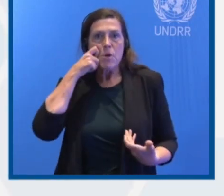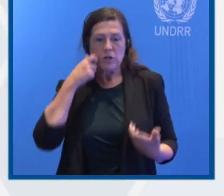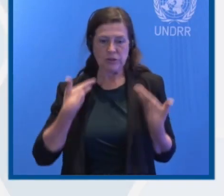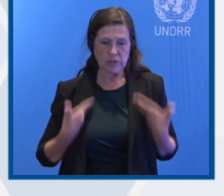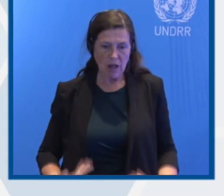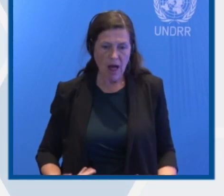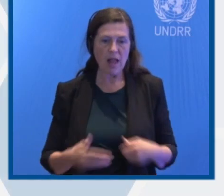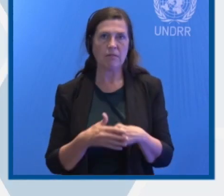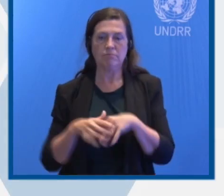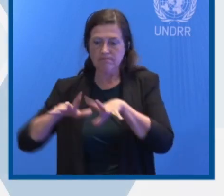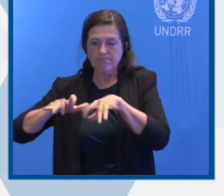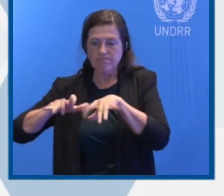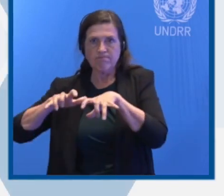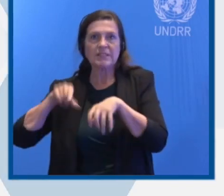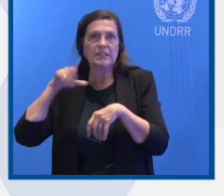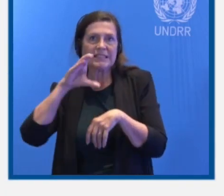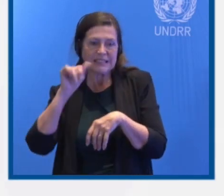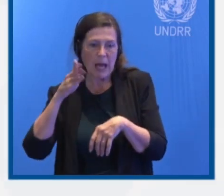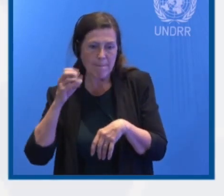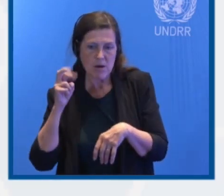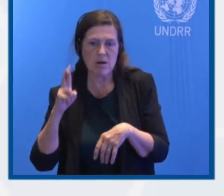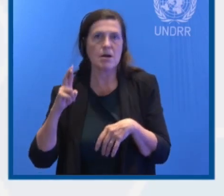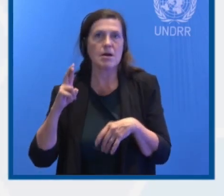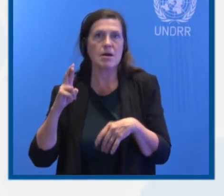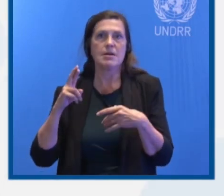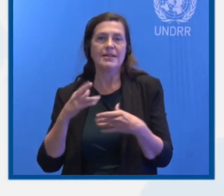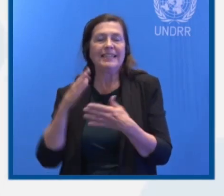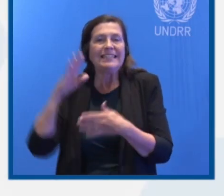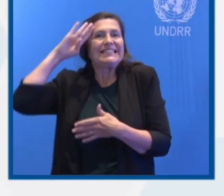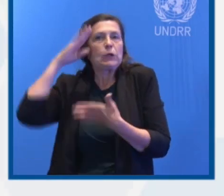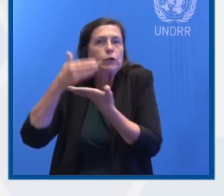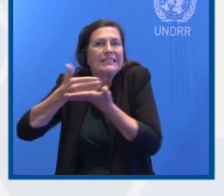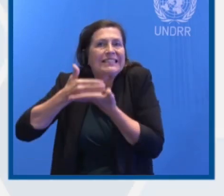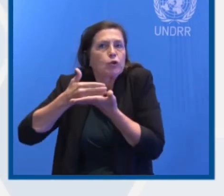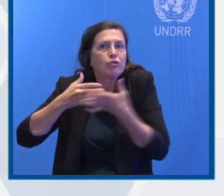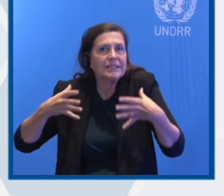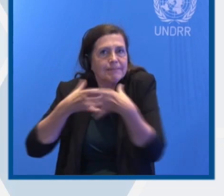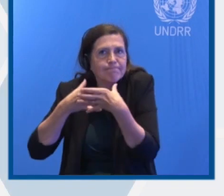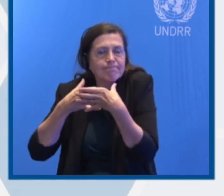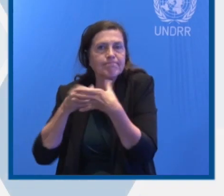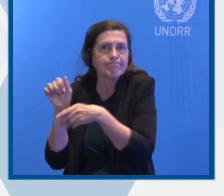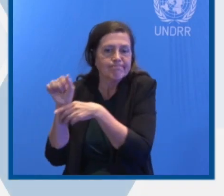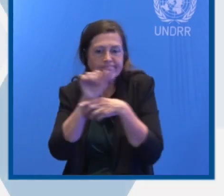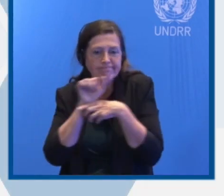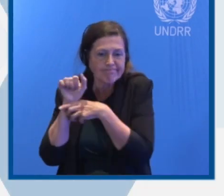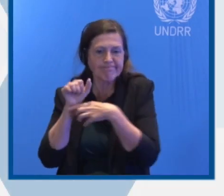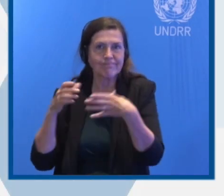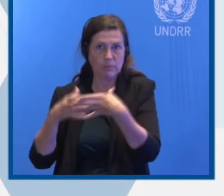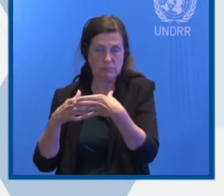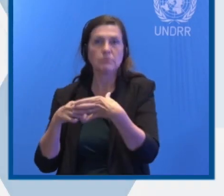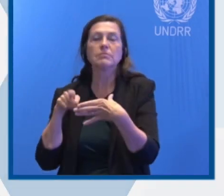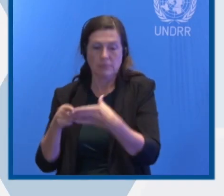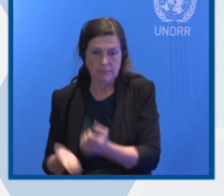business continuity and recovery plans. Those areas are interrelated, and the